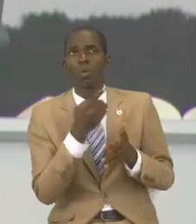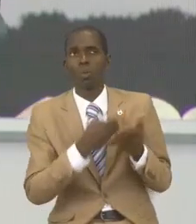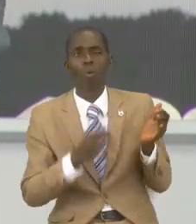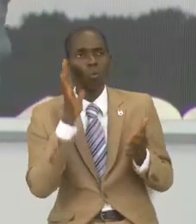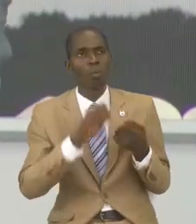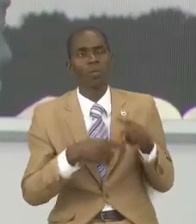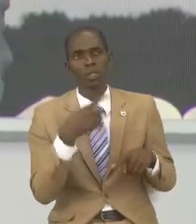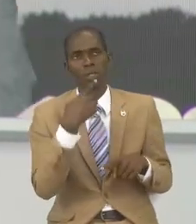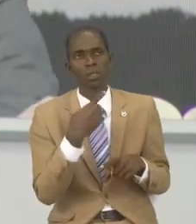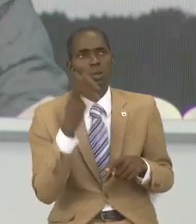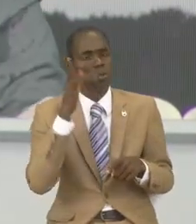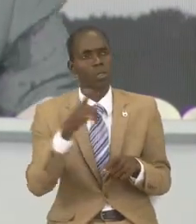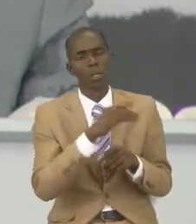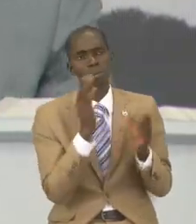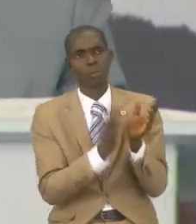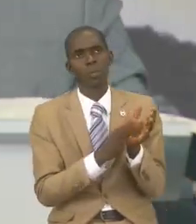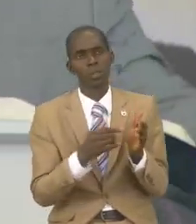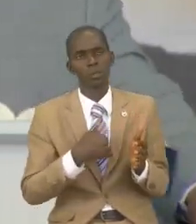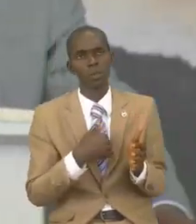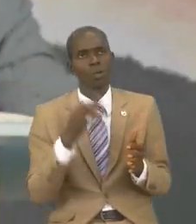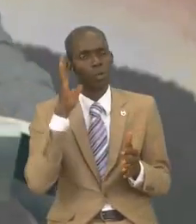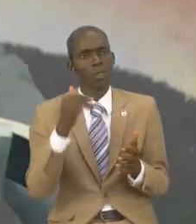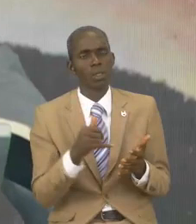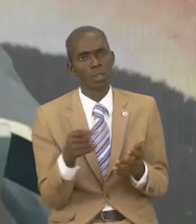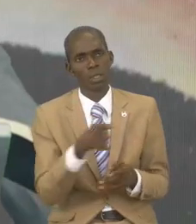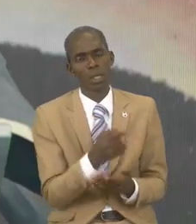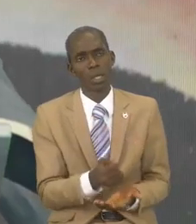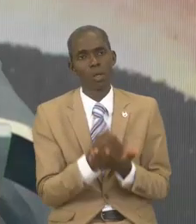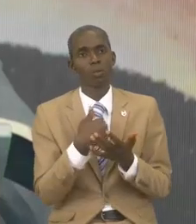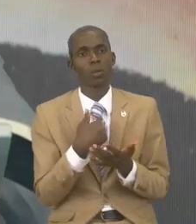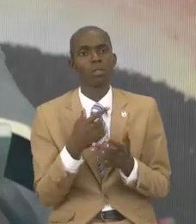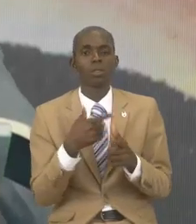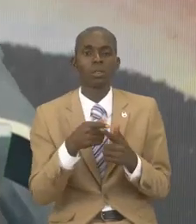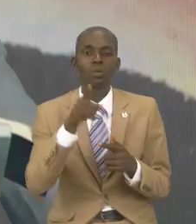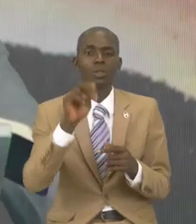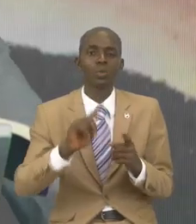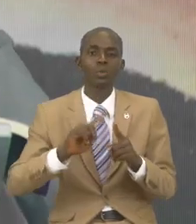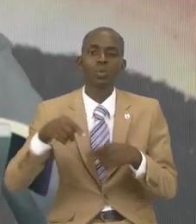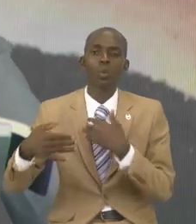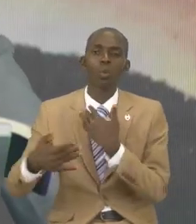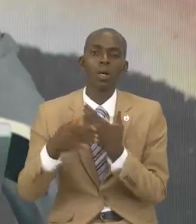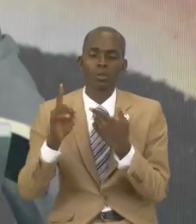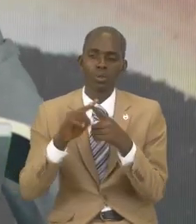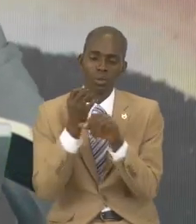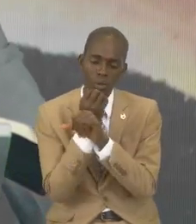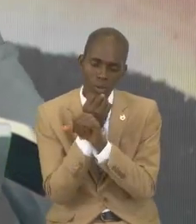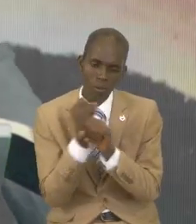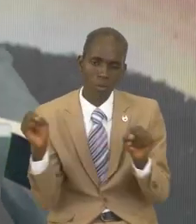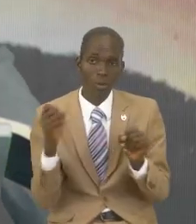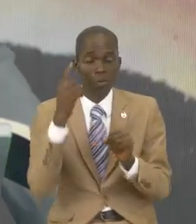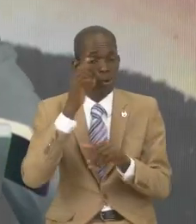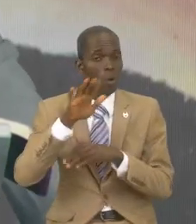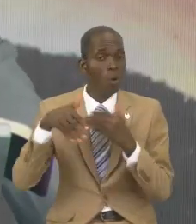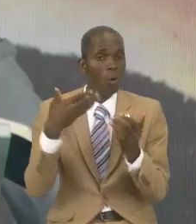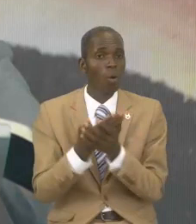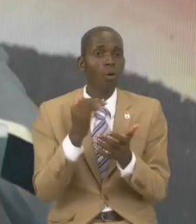How will they pump me up? You need to go back to Calvary. For all that is in the world,